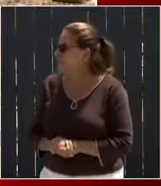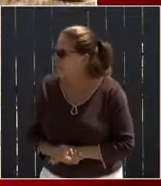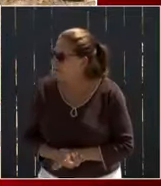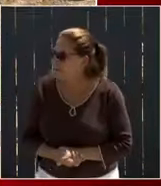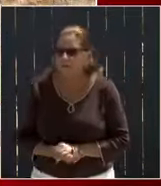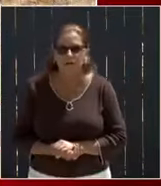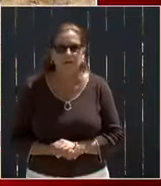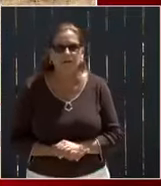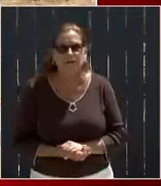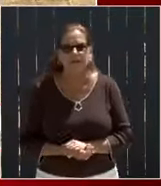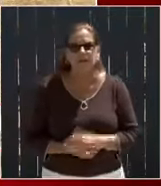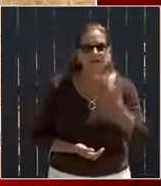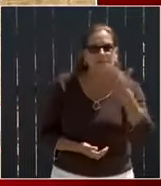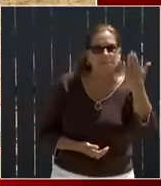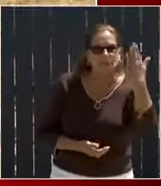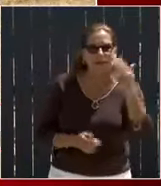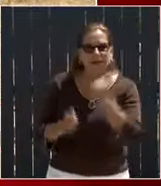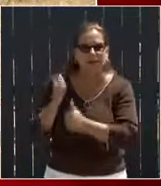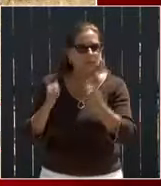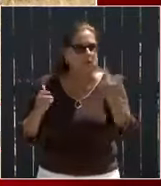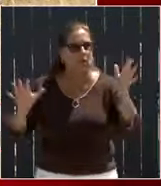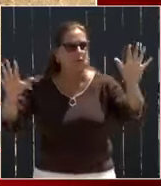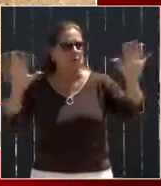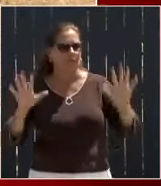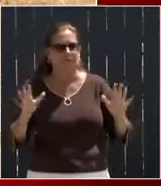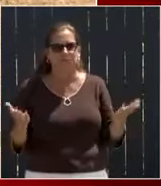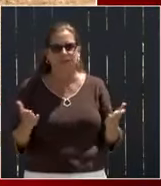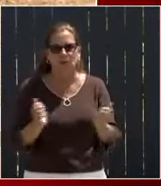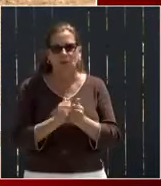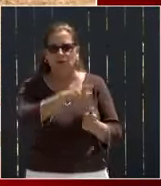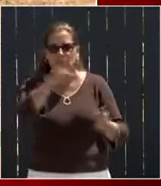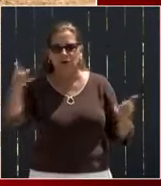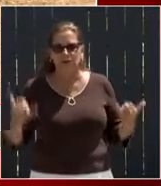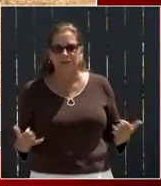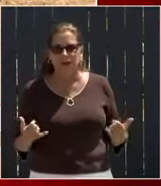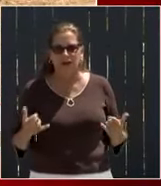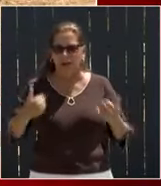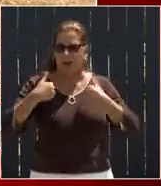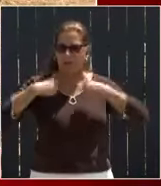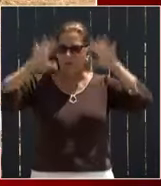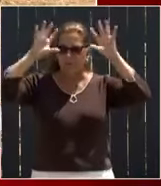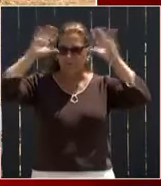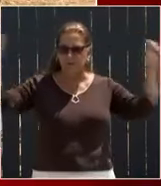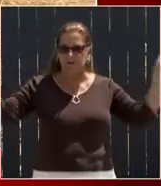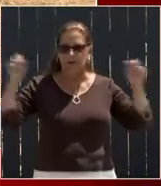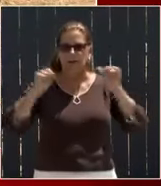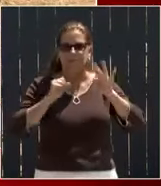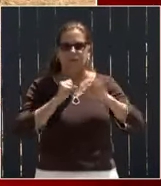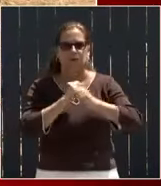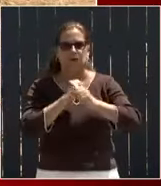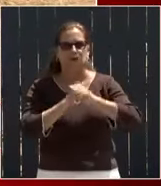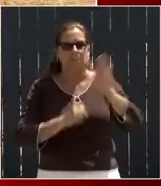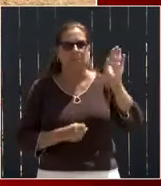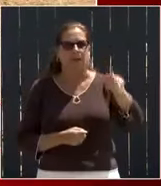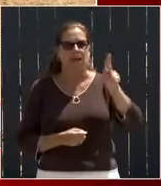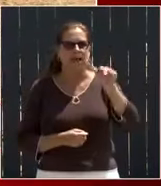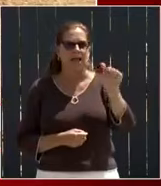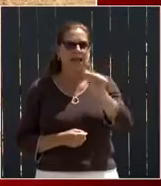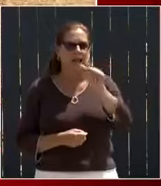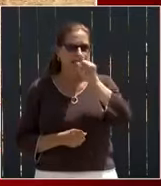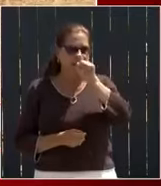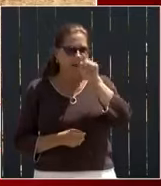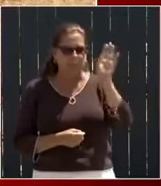Good morning, everybody. Great to be here with you today. I serve as president of the commercial bank at Eagle Bank. The